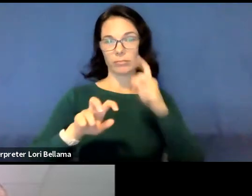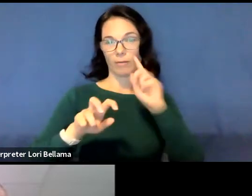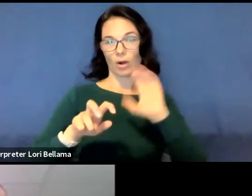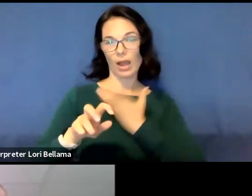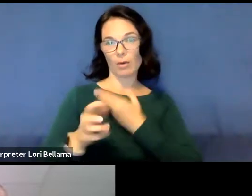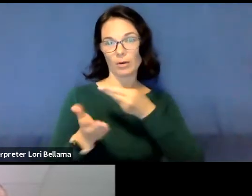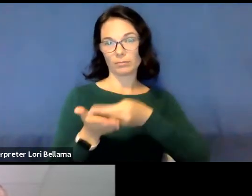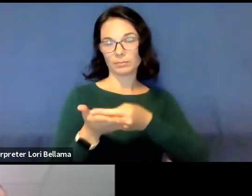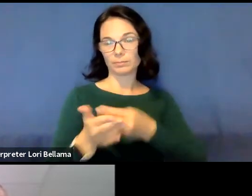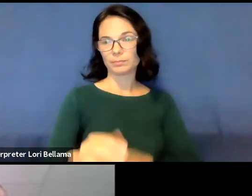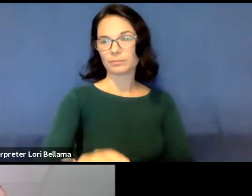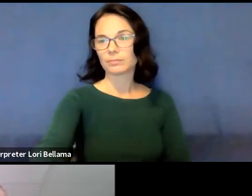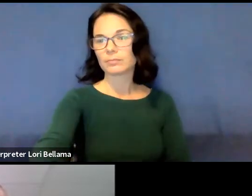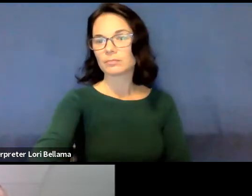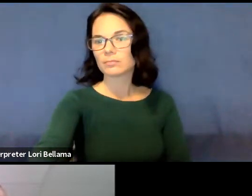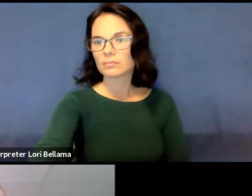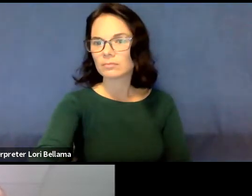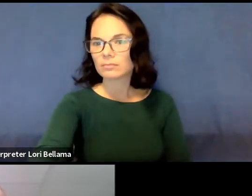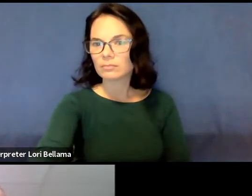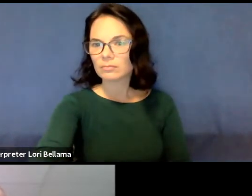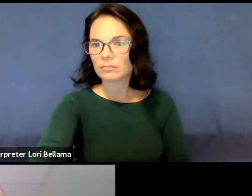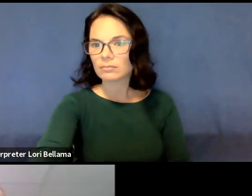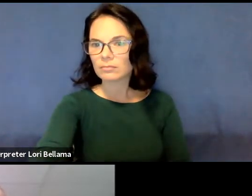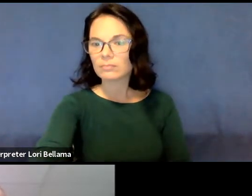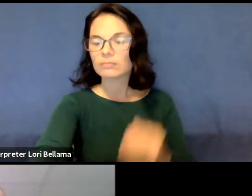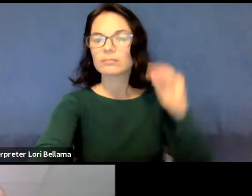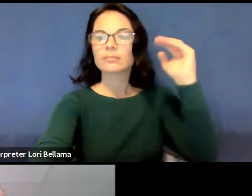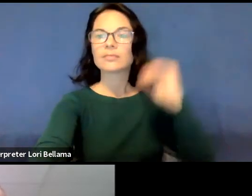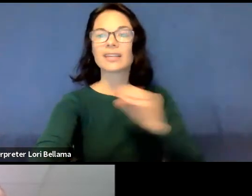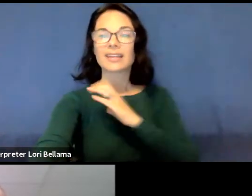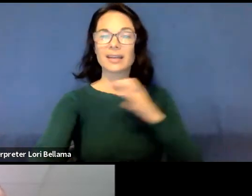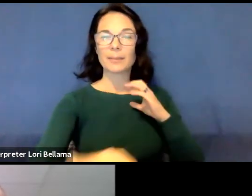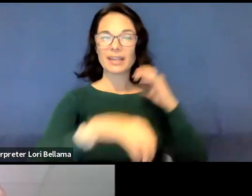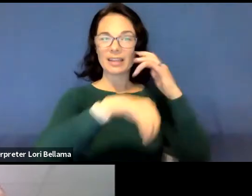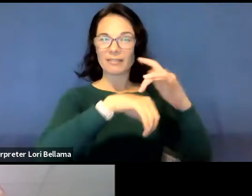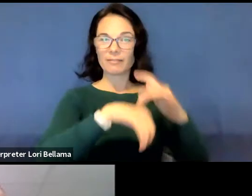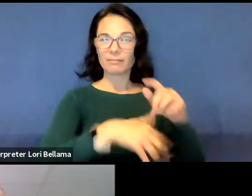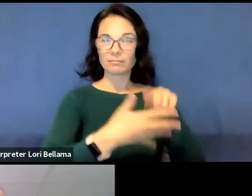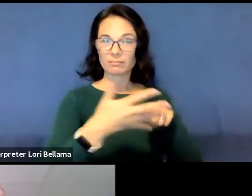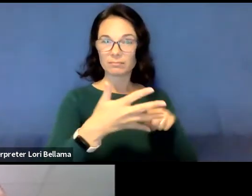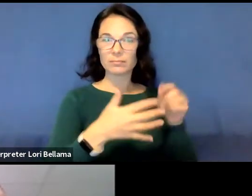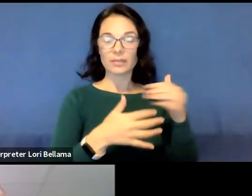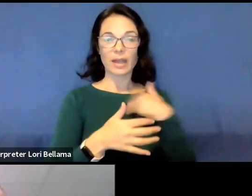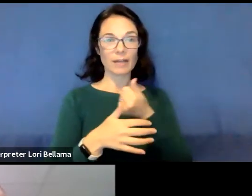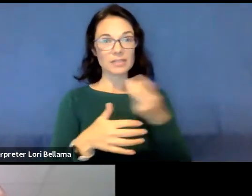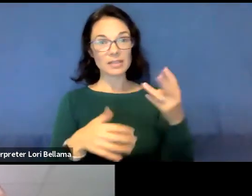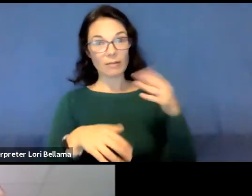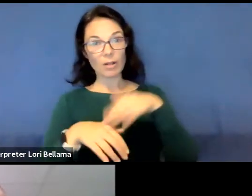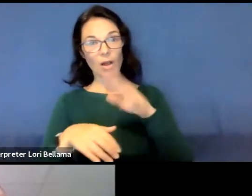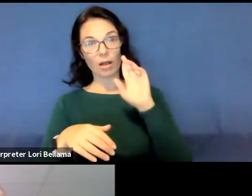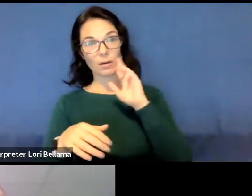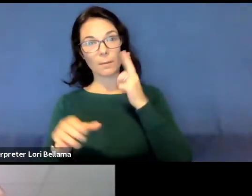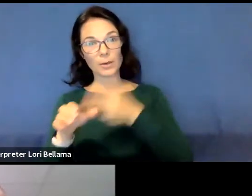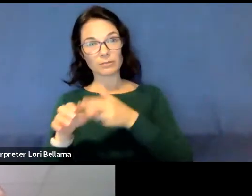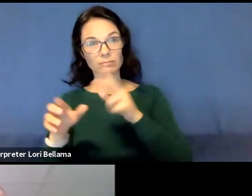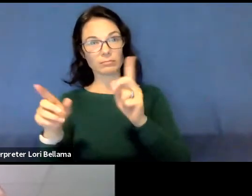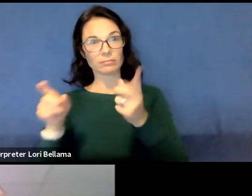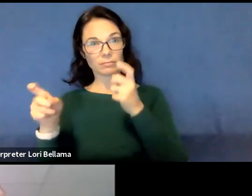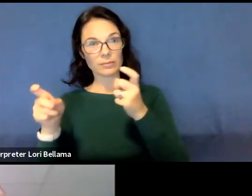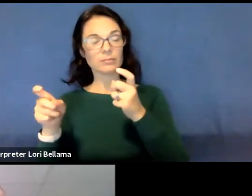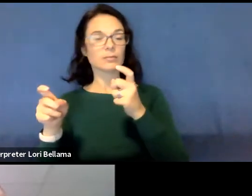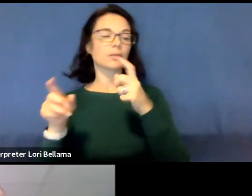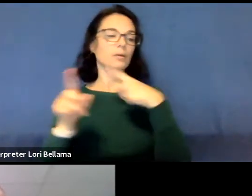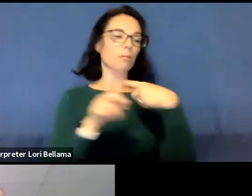Next item is committee vacancies. We have a number of vacancies both on our participatory governance committees as well as our Senate